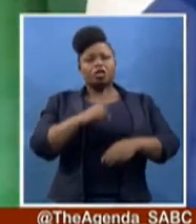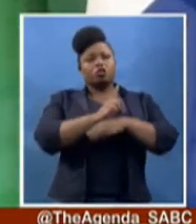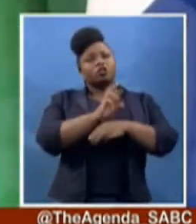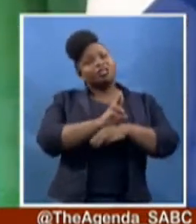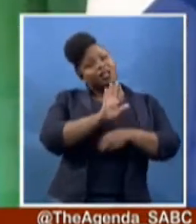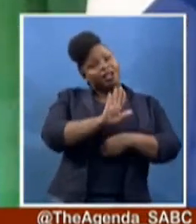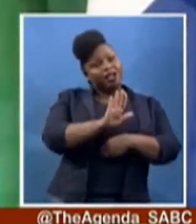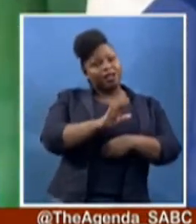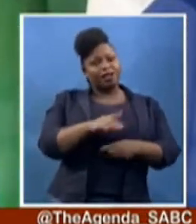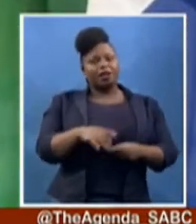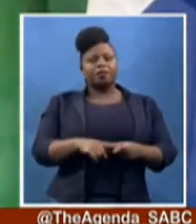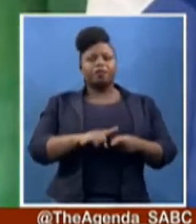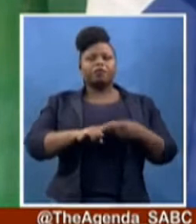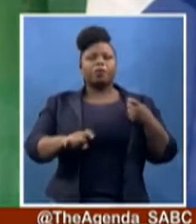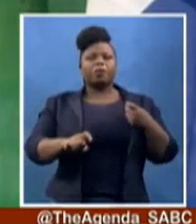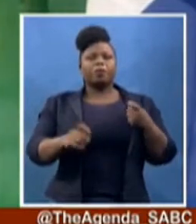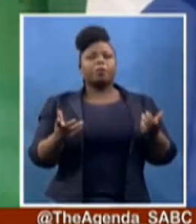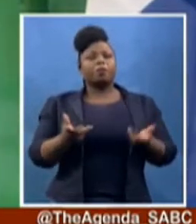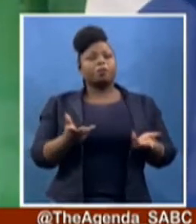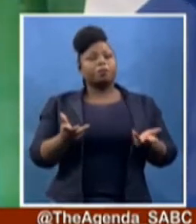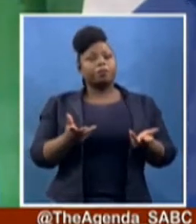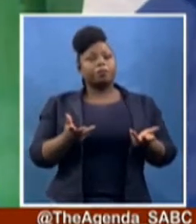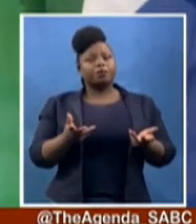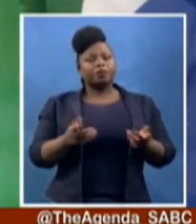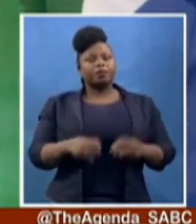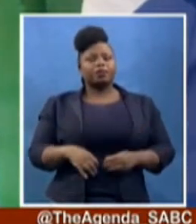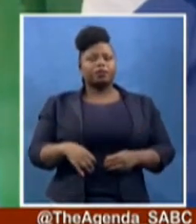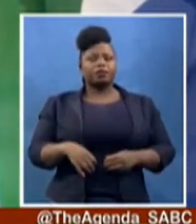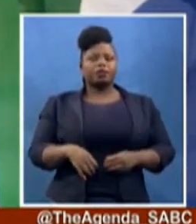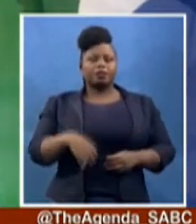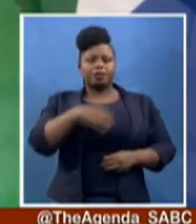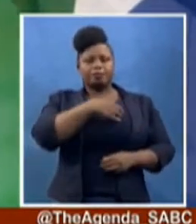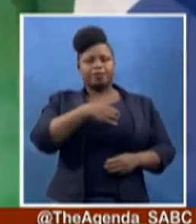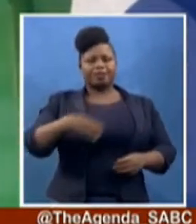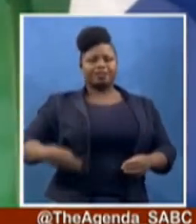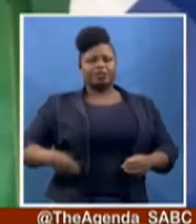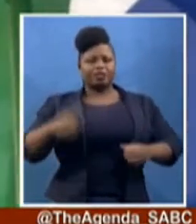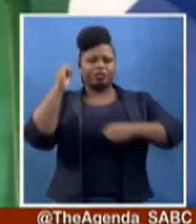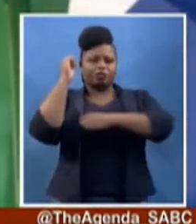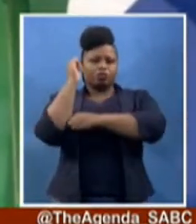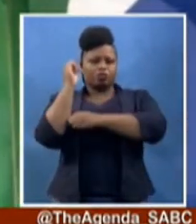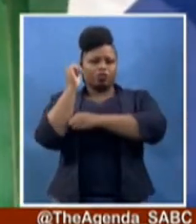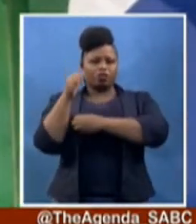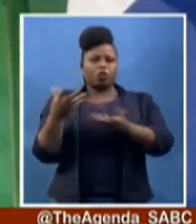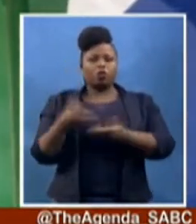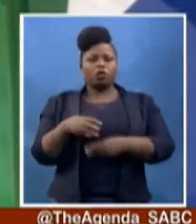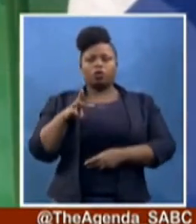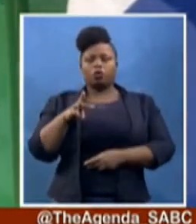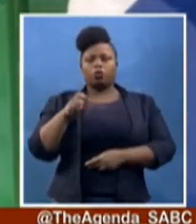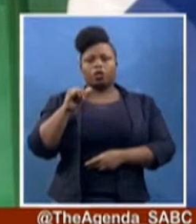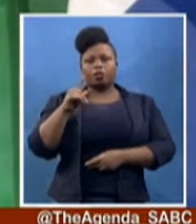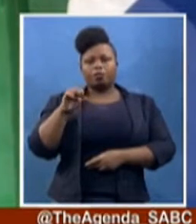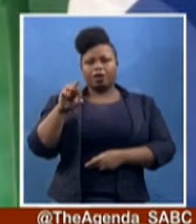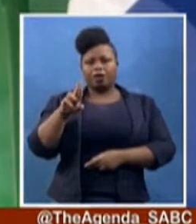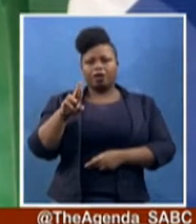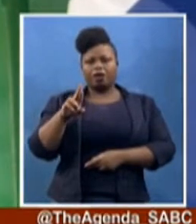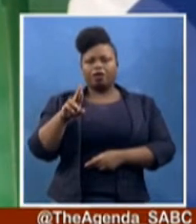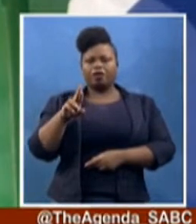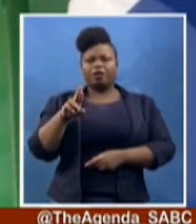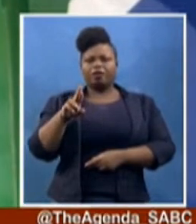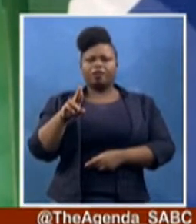the presidency of Wilberforce University, Ohio, United